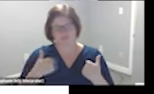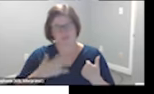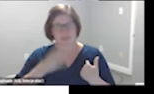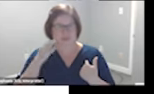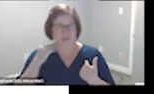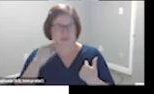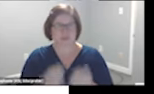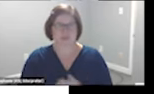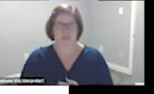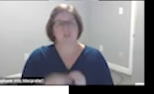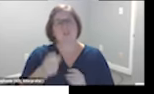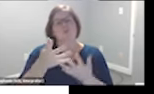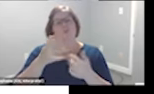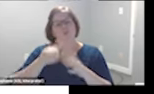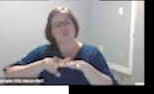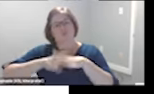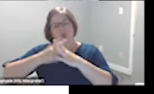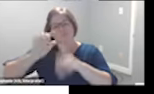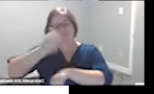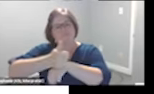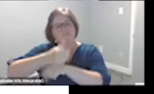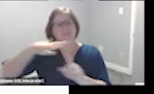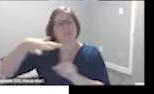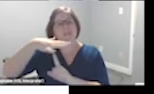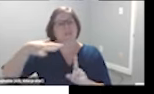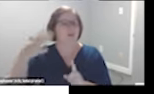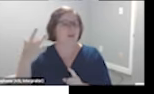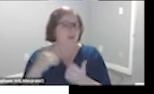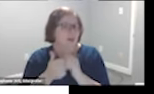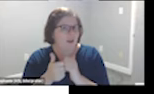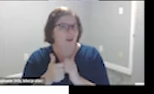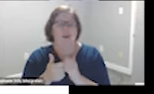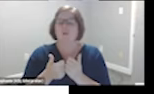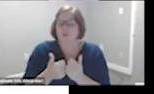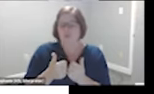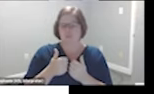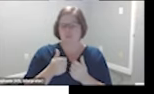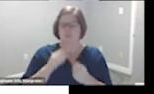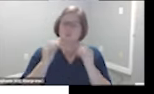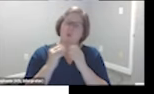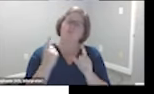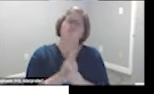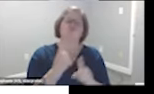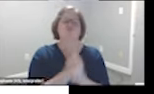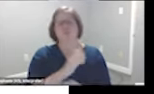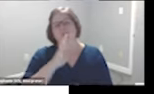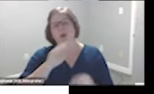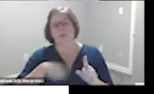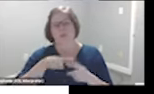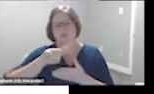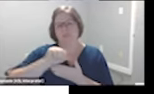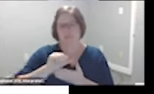Begin making space for disability by normalizing talking about it in your department. Just talking about it is a really important first